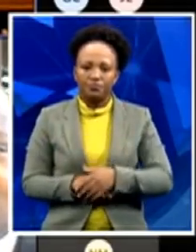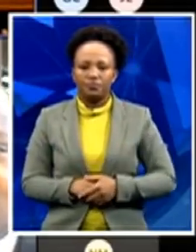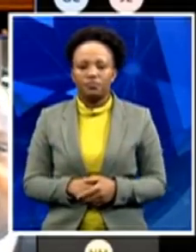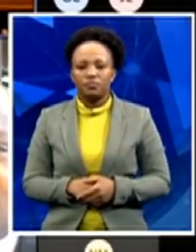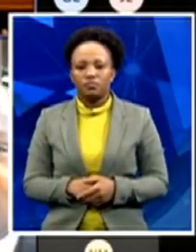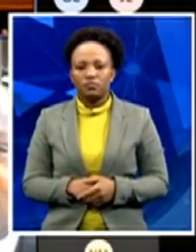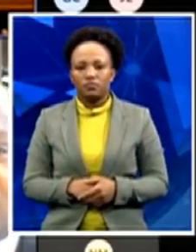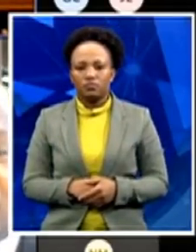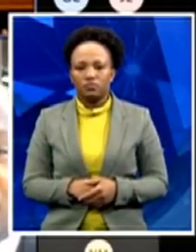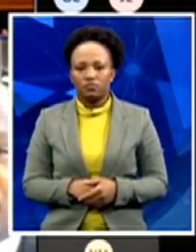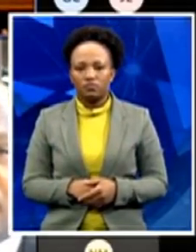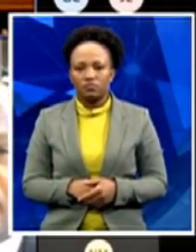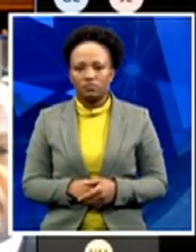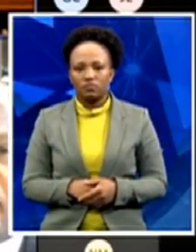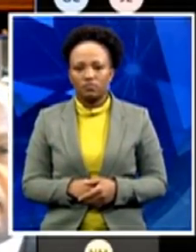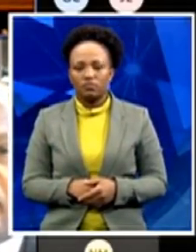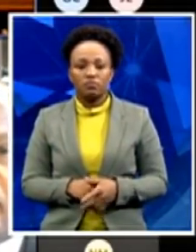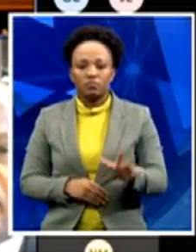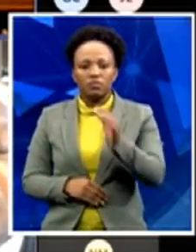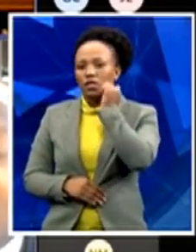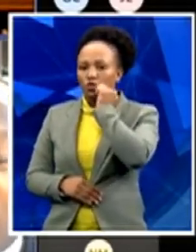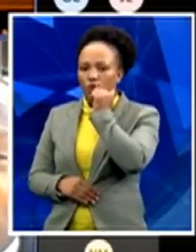Sorry, Mr. Mpofu. Yes.